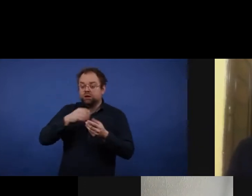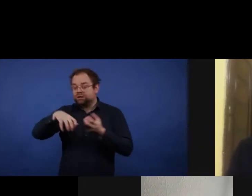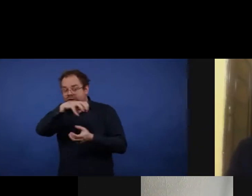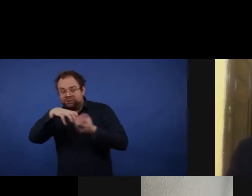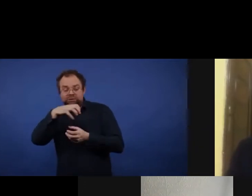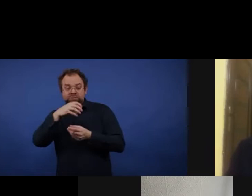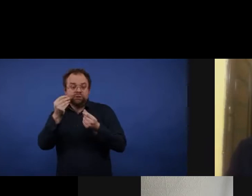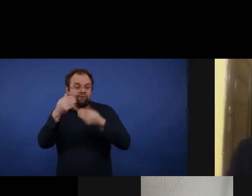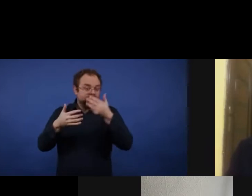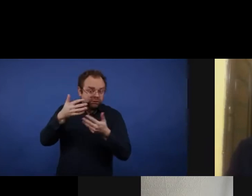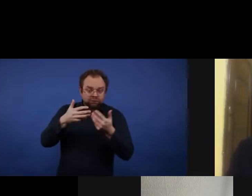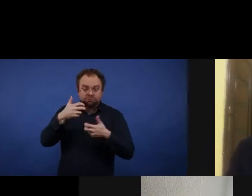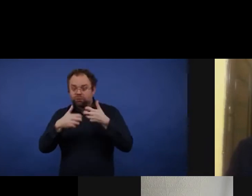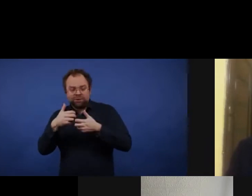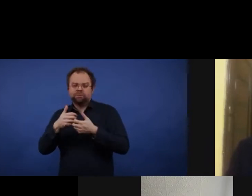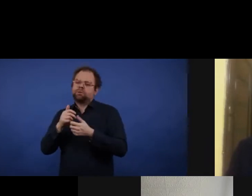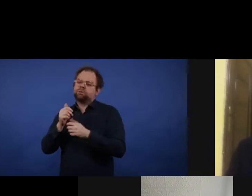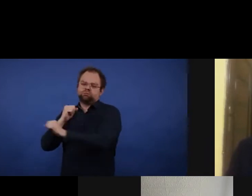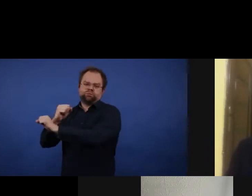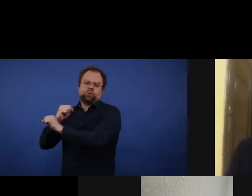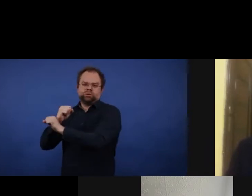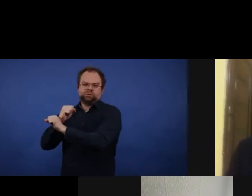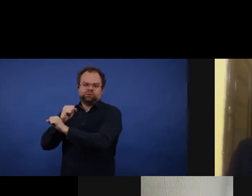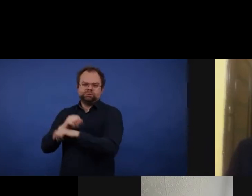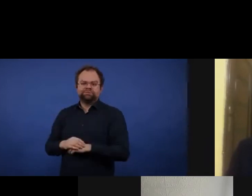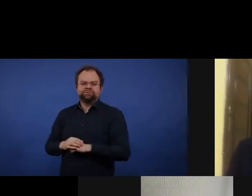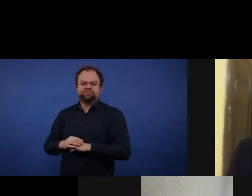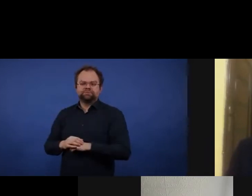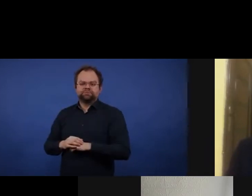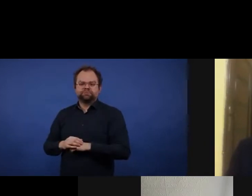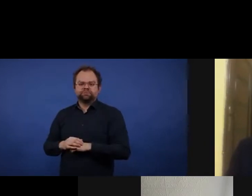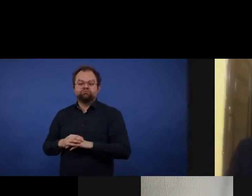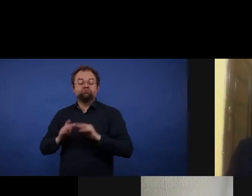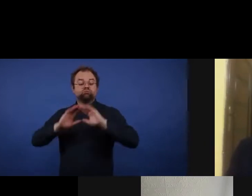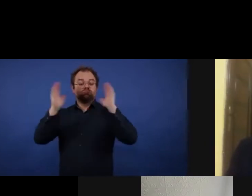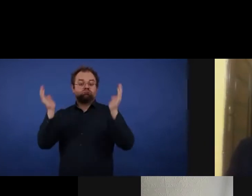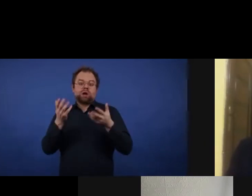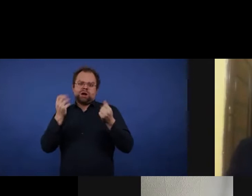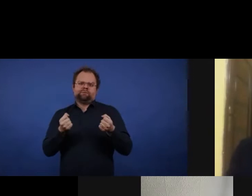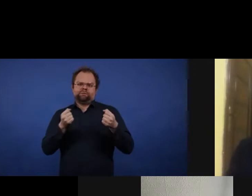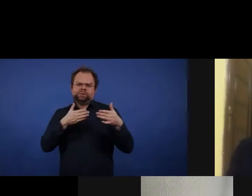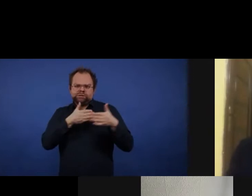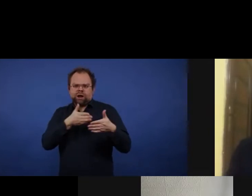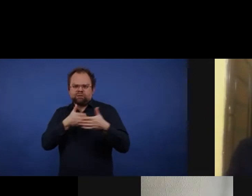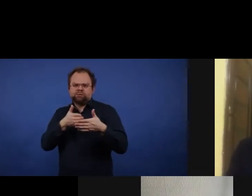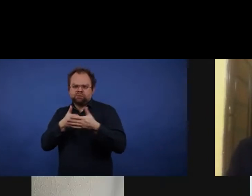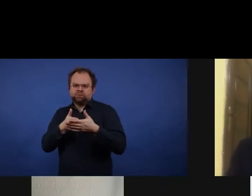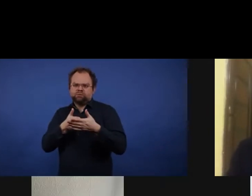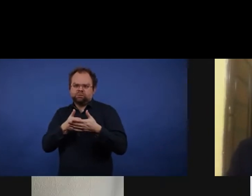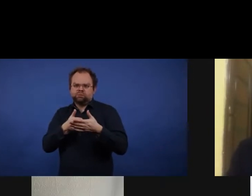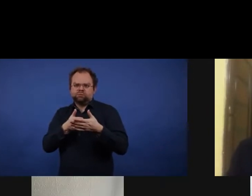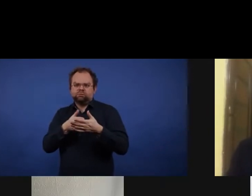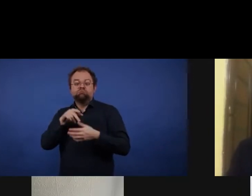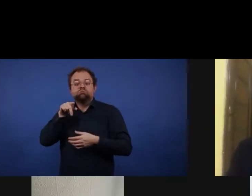accountability that governments adopt in dealing with people with disability, and there needs to be greater attention given to specific needs of